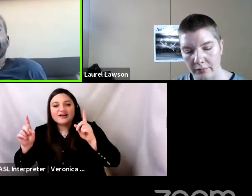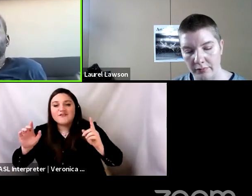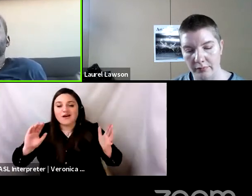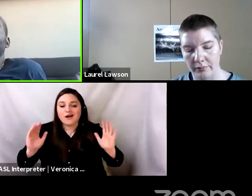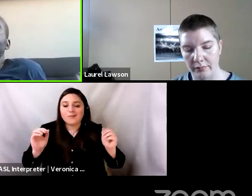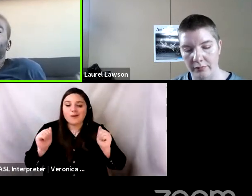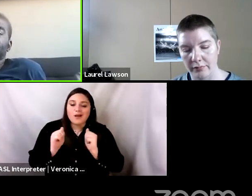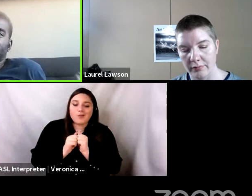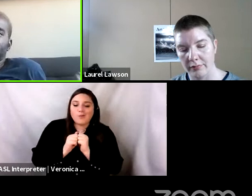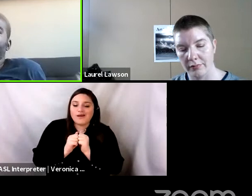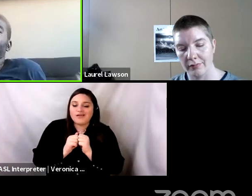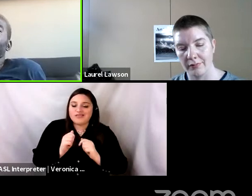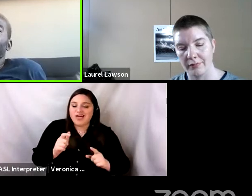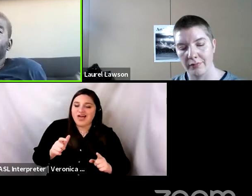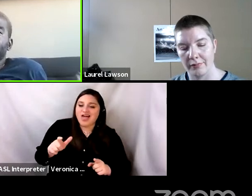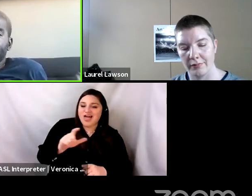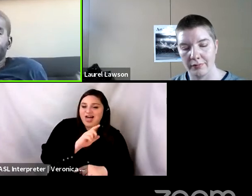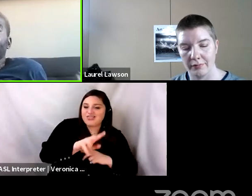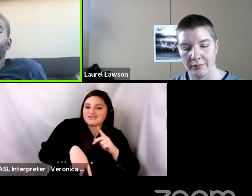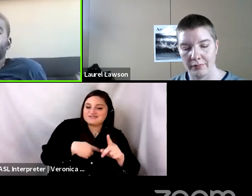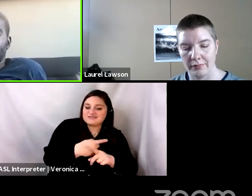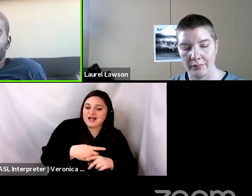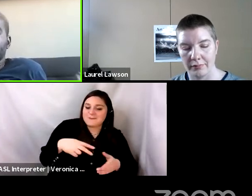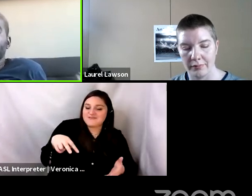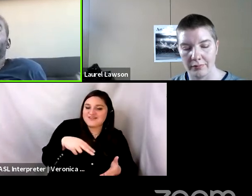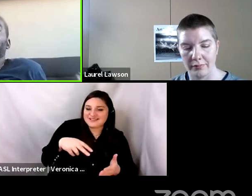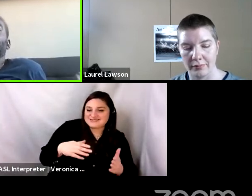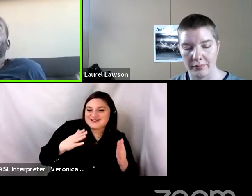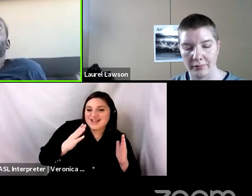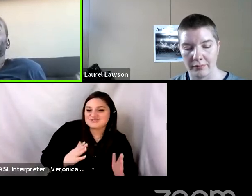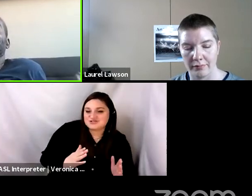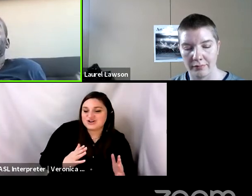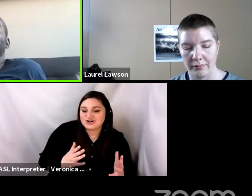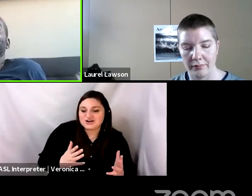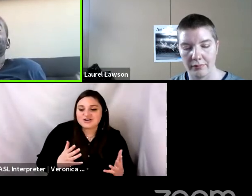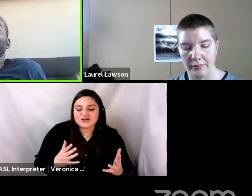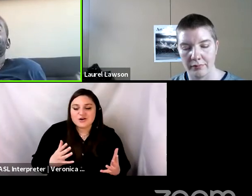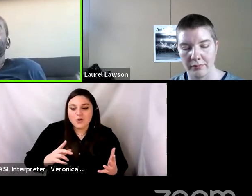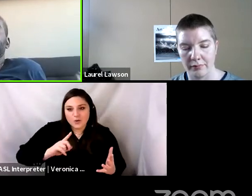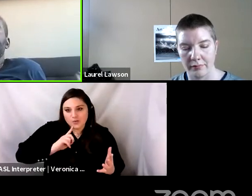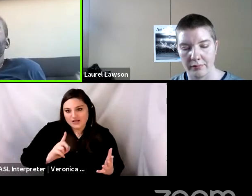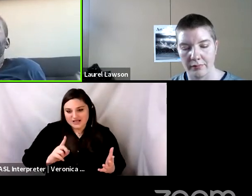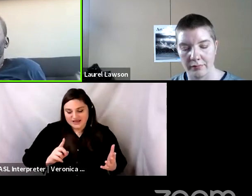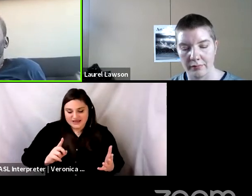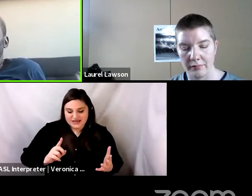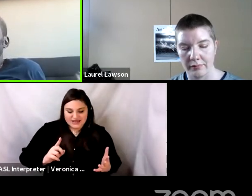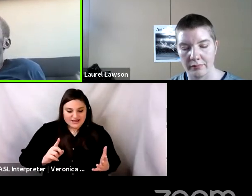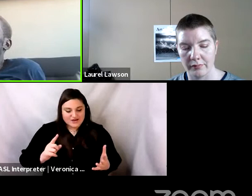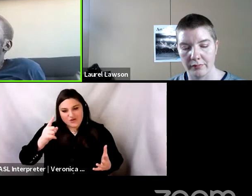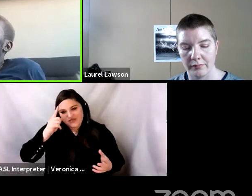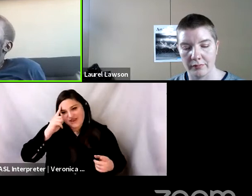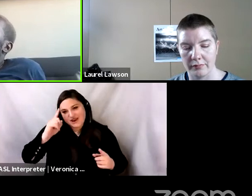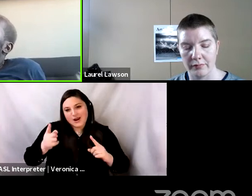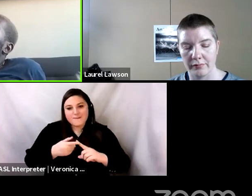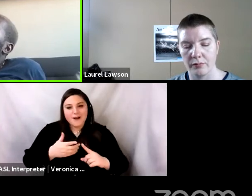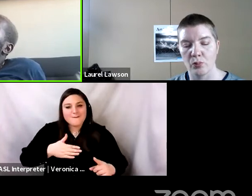form itself, when touched, or when in touch with my body, that might